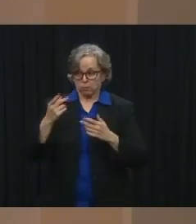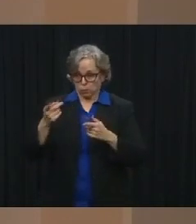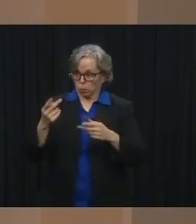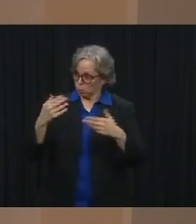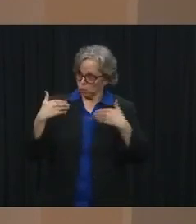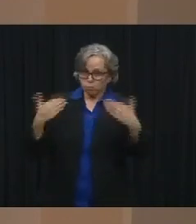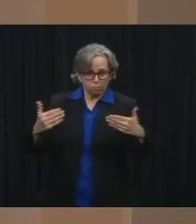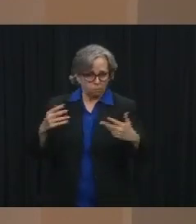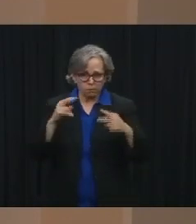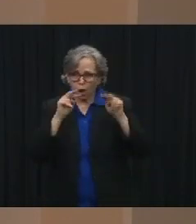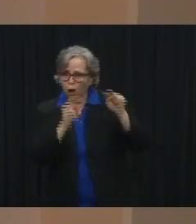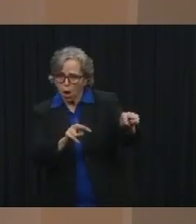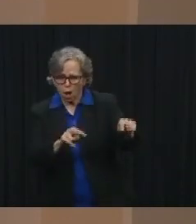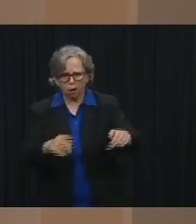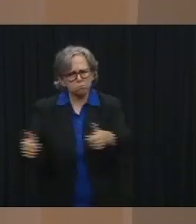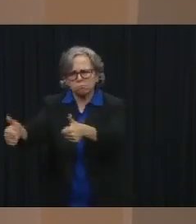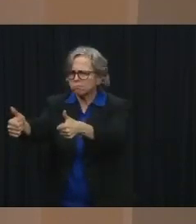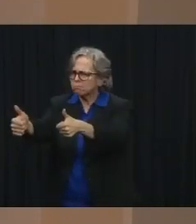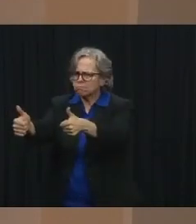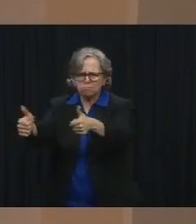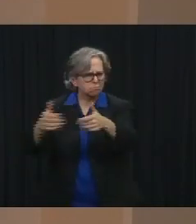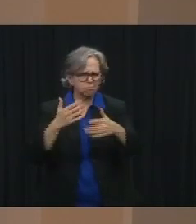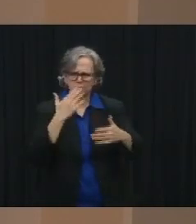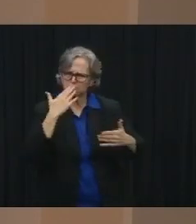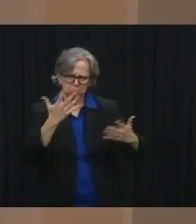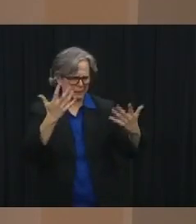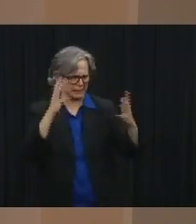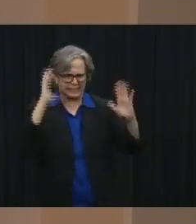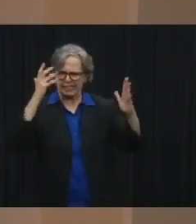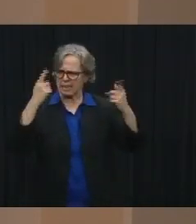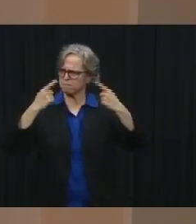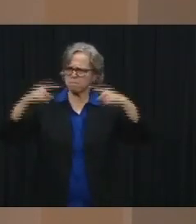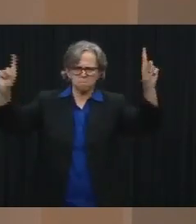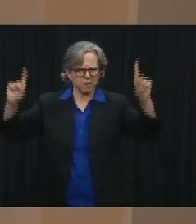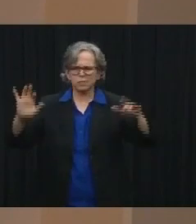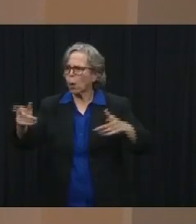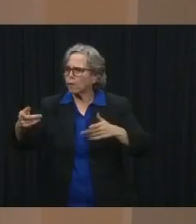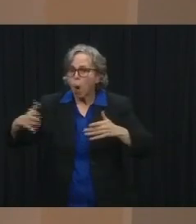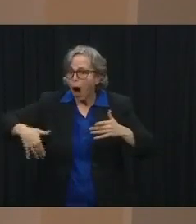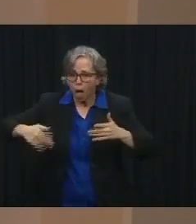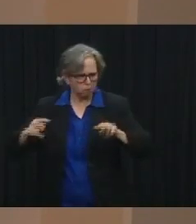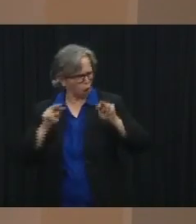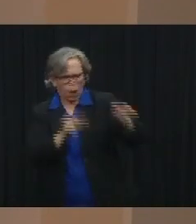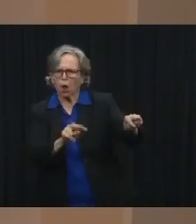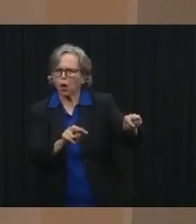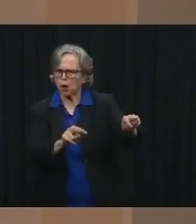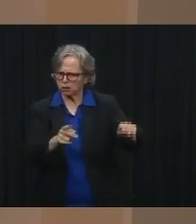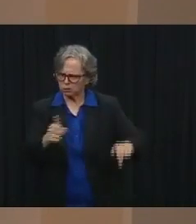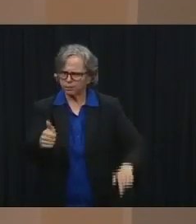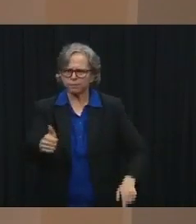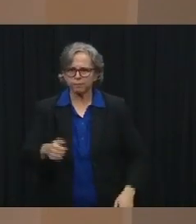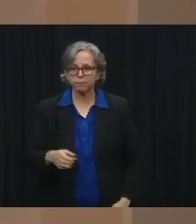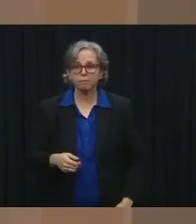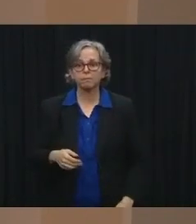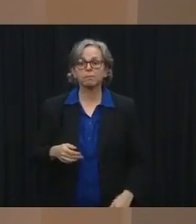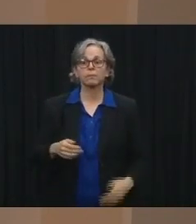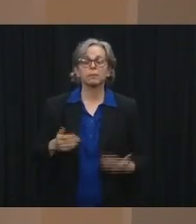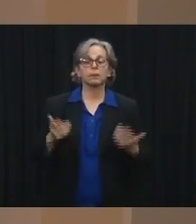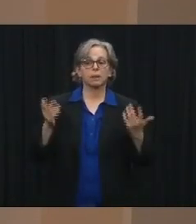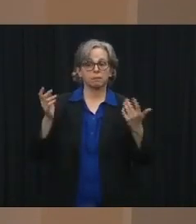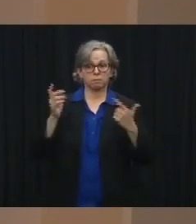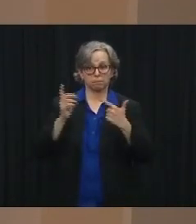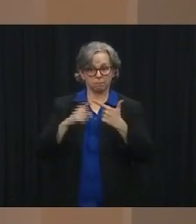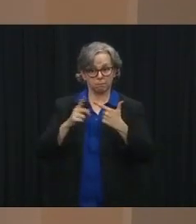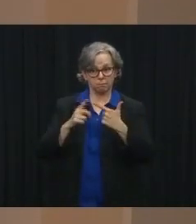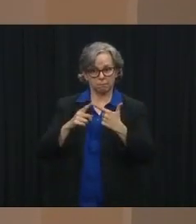that website. So read the order, and then the attached Homeland Security directives or guidance that's included